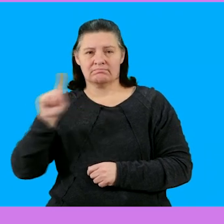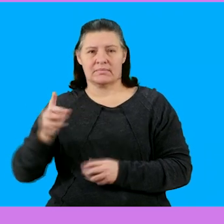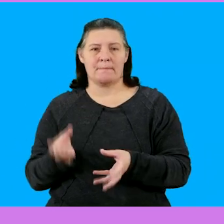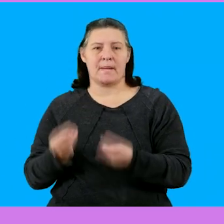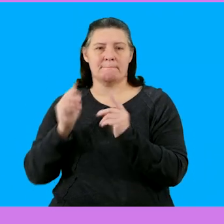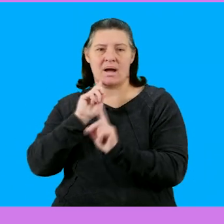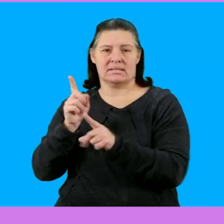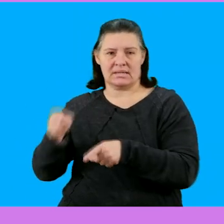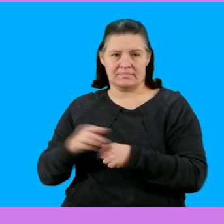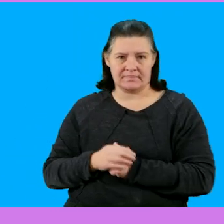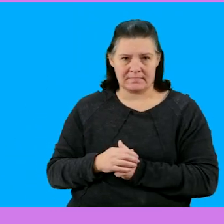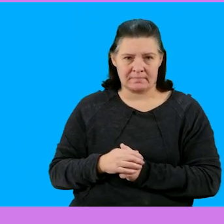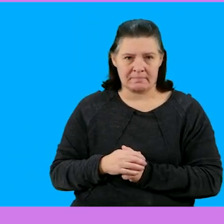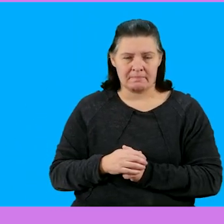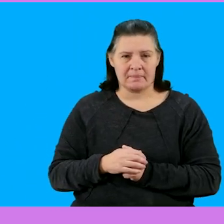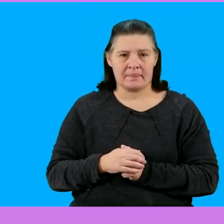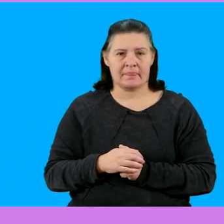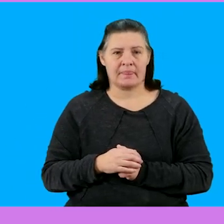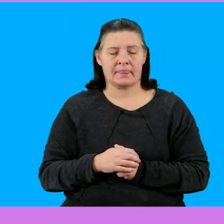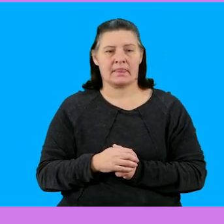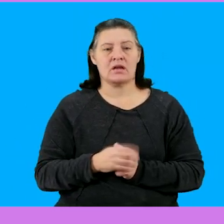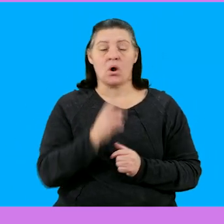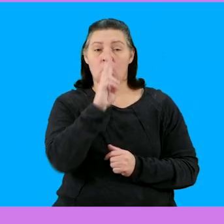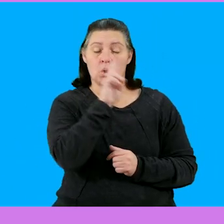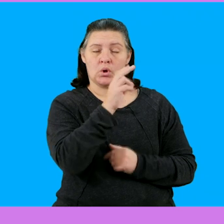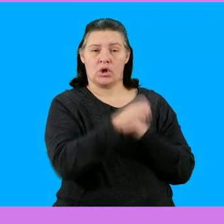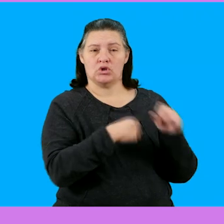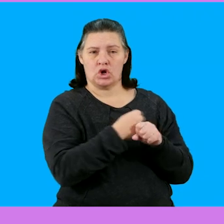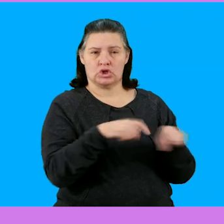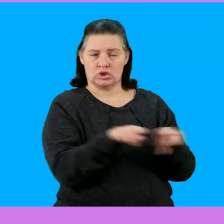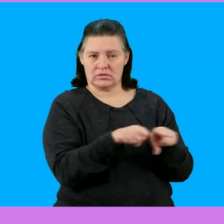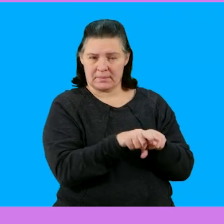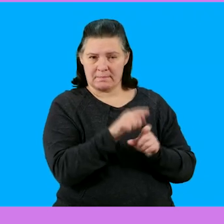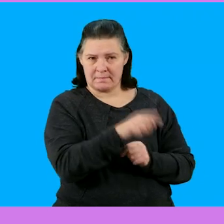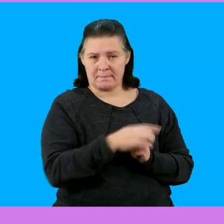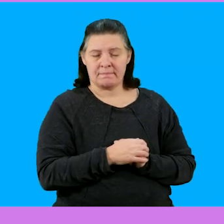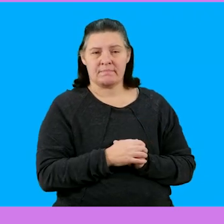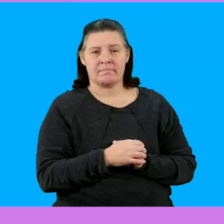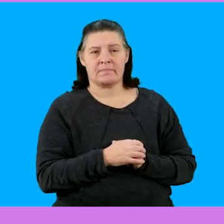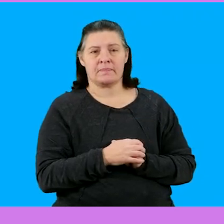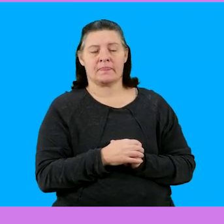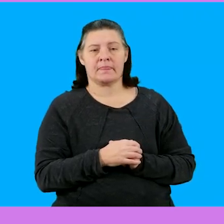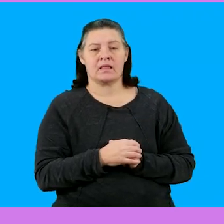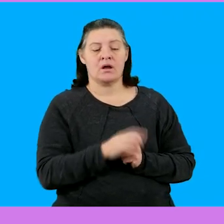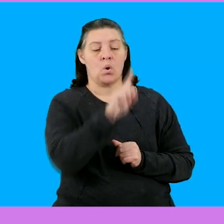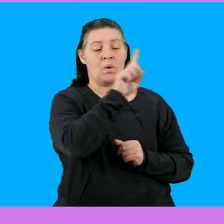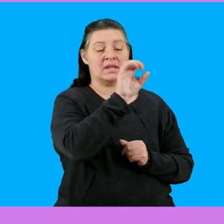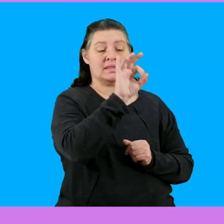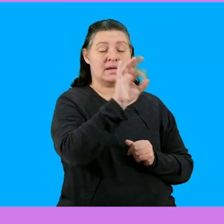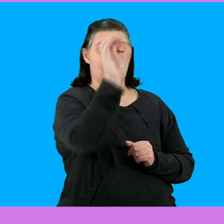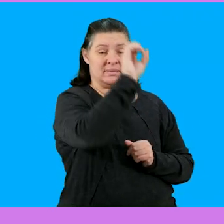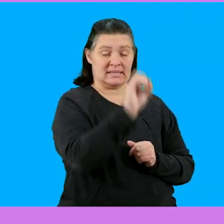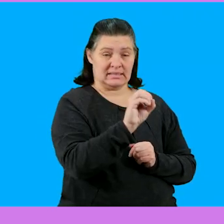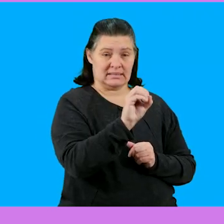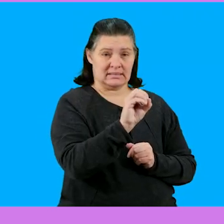22,750 Rand. I will now look at year 2. Same needs to happen here, right? So it's going to be the